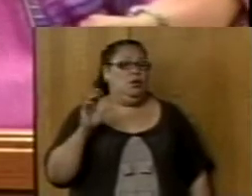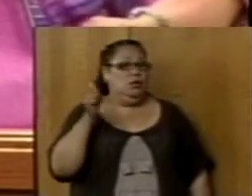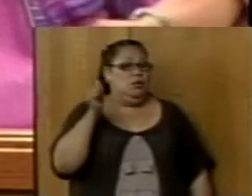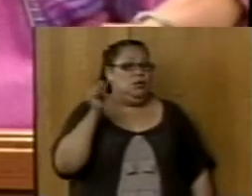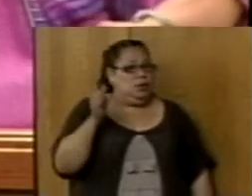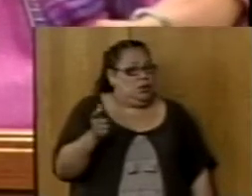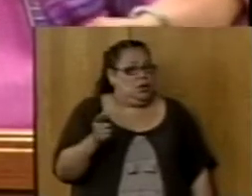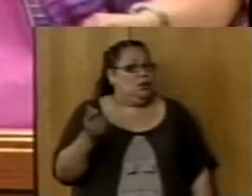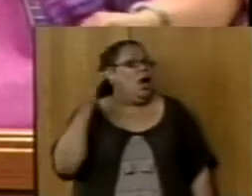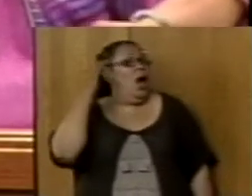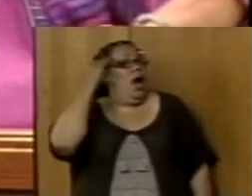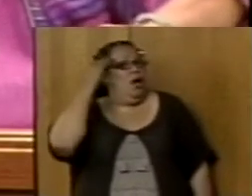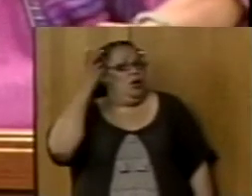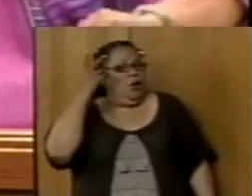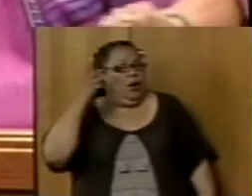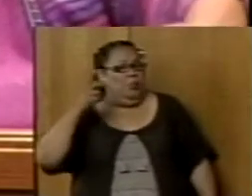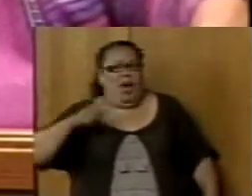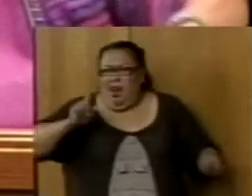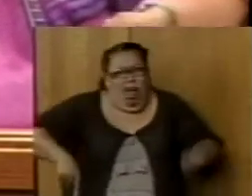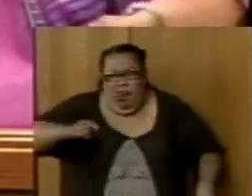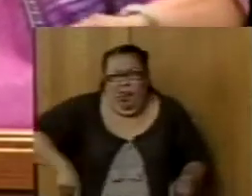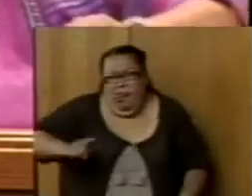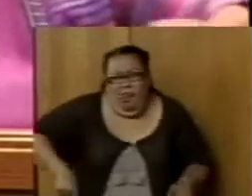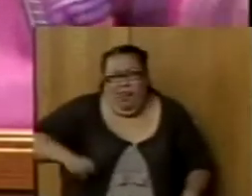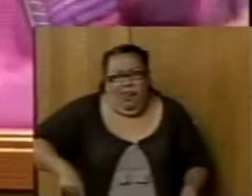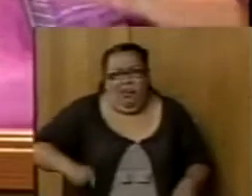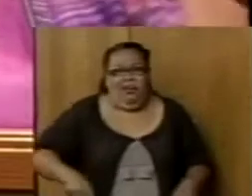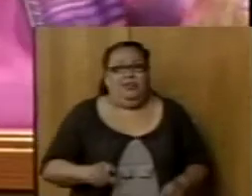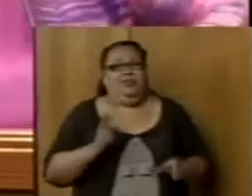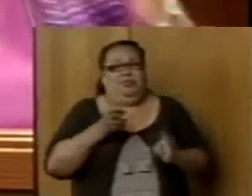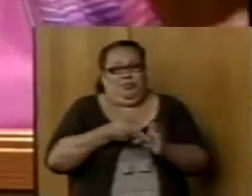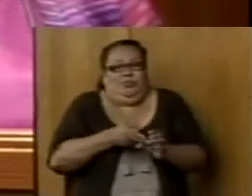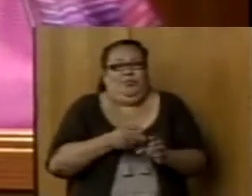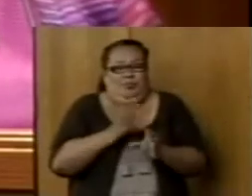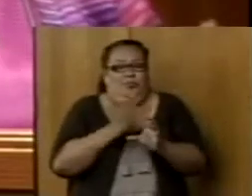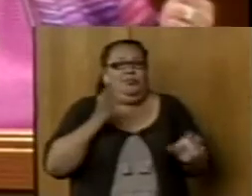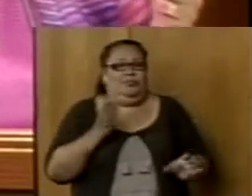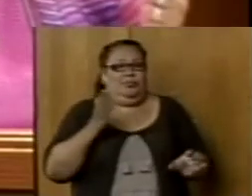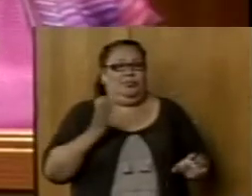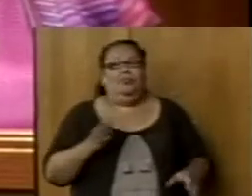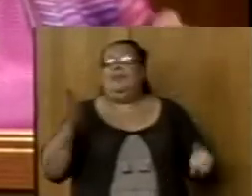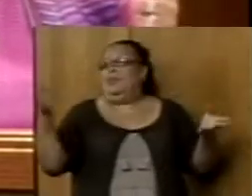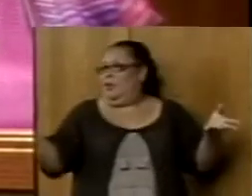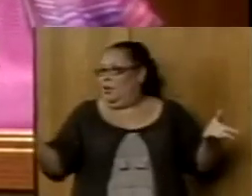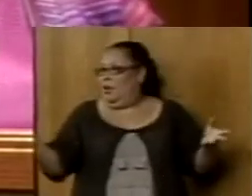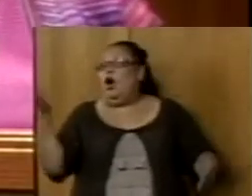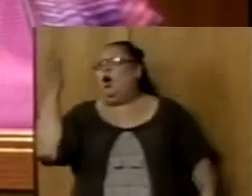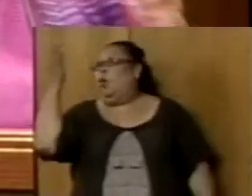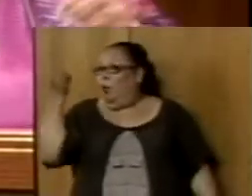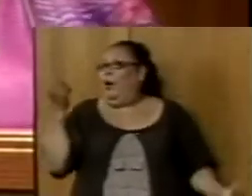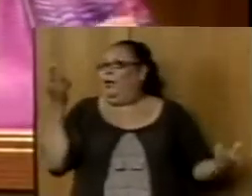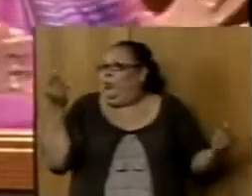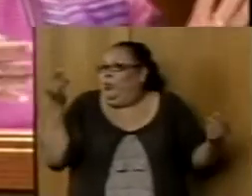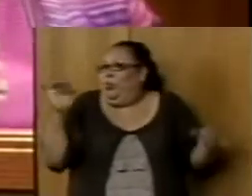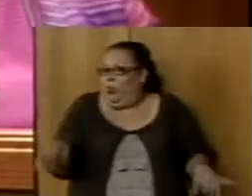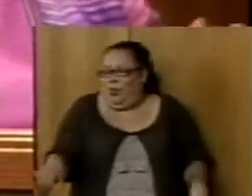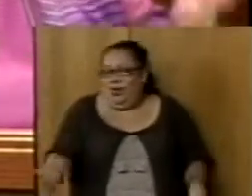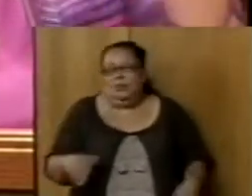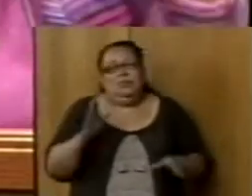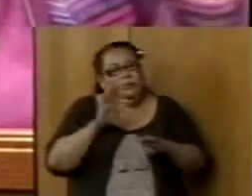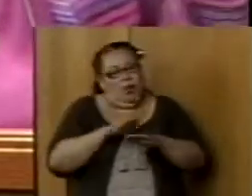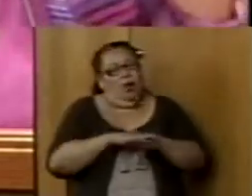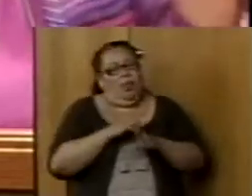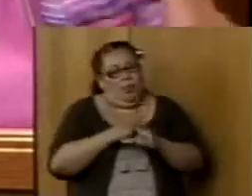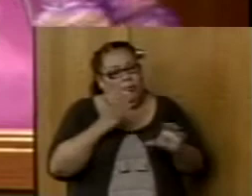seconds, ya lo conozco. Ha de venir corriendo. And sure enough, here he comes running, Johnny Blue. And the bus driver, why do you always do this? He gets on the